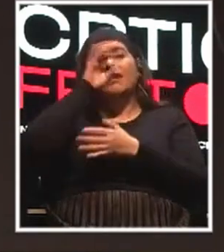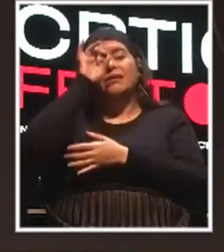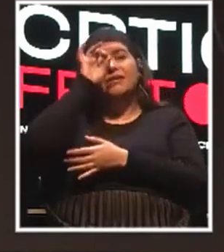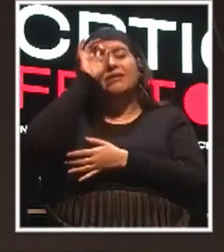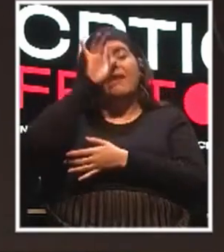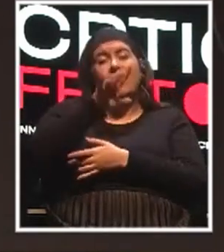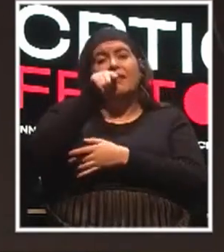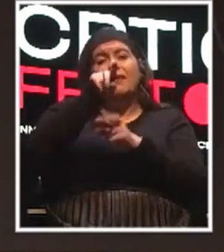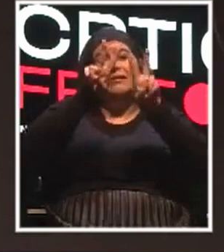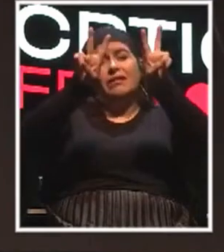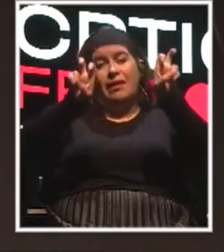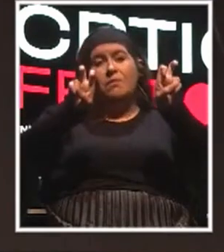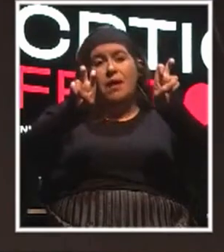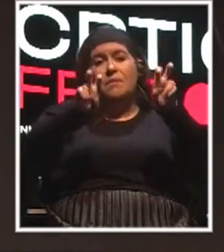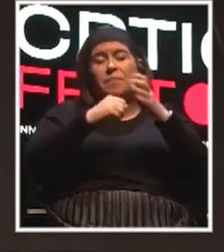And I think that